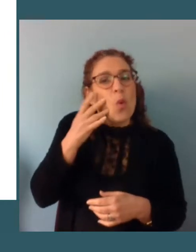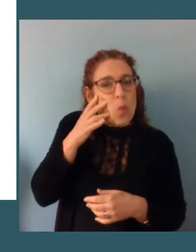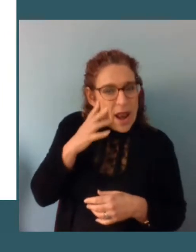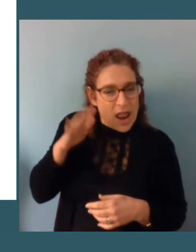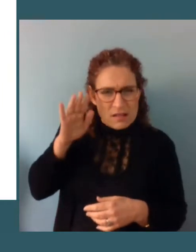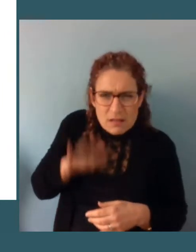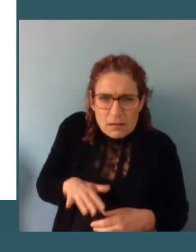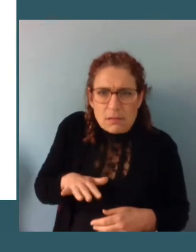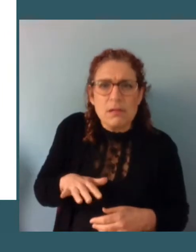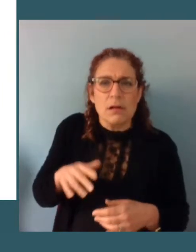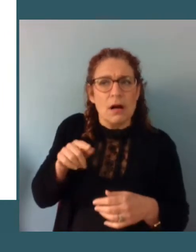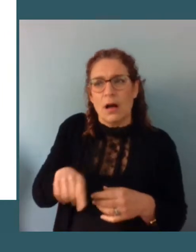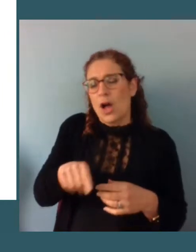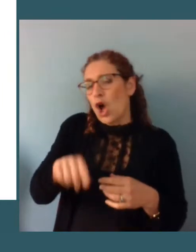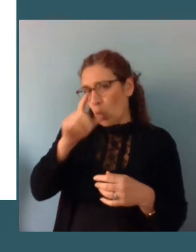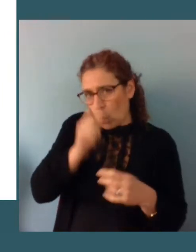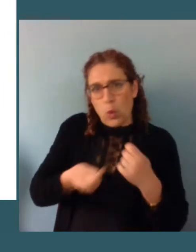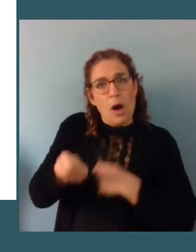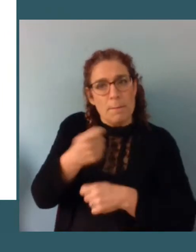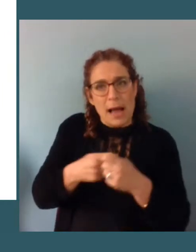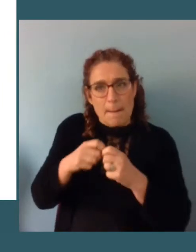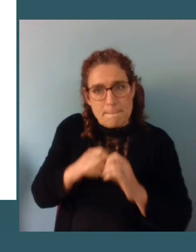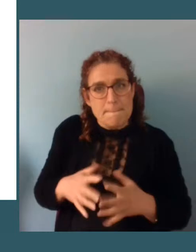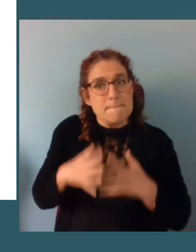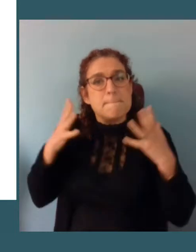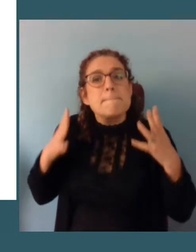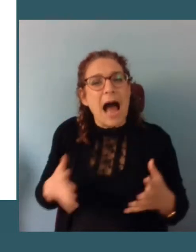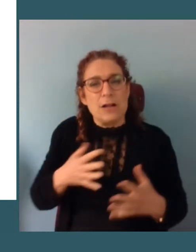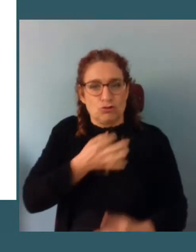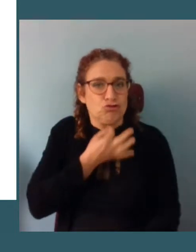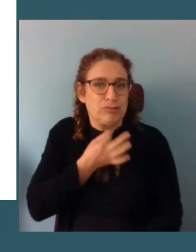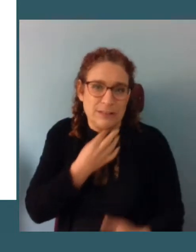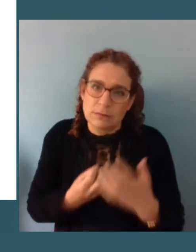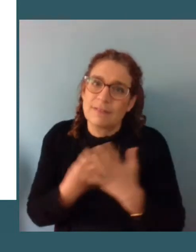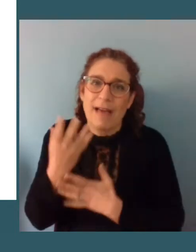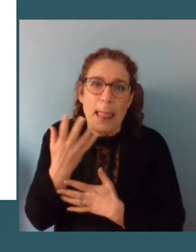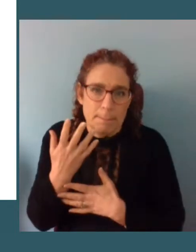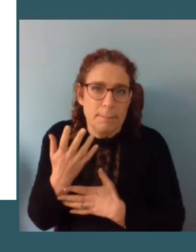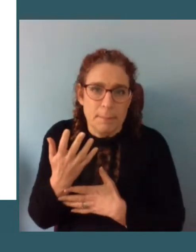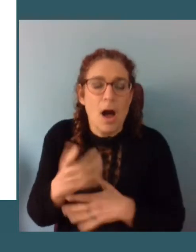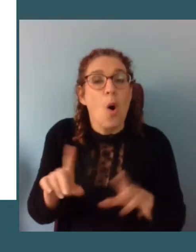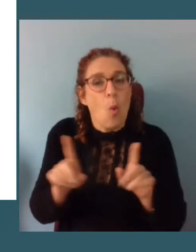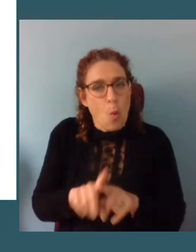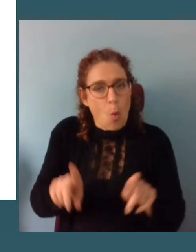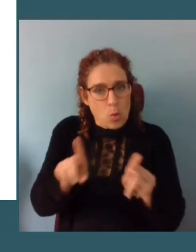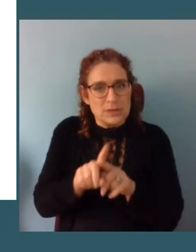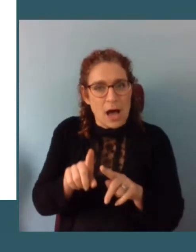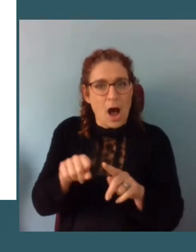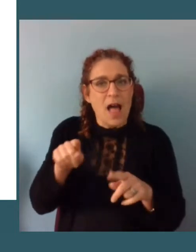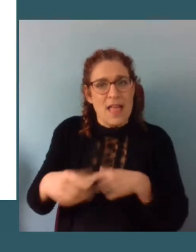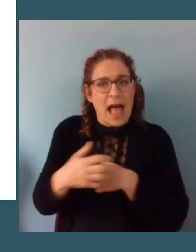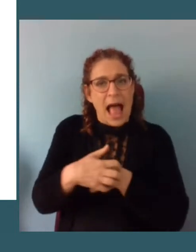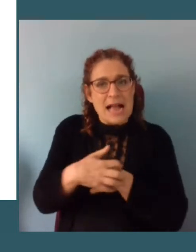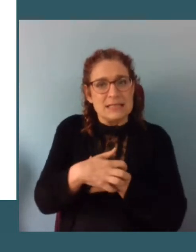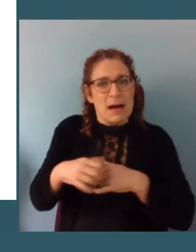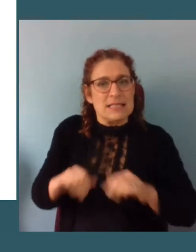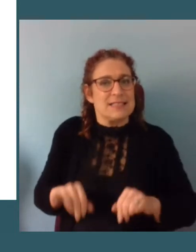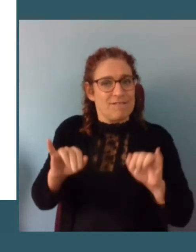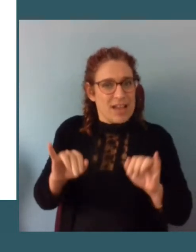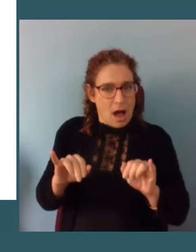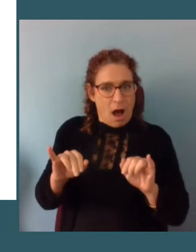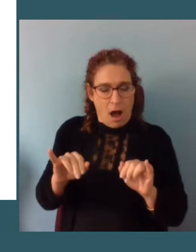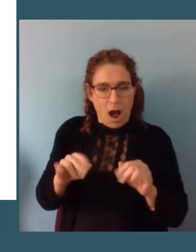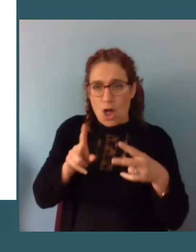that could be a major risk factor for the development of peanut allergy and also eczema severity. So these two things are